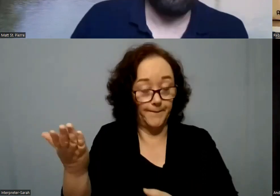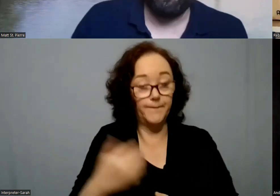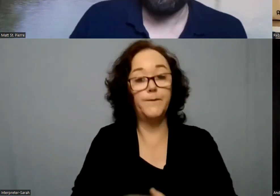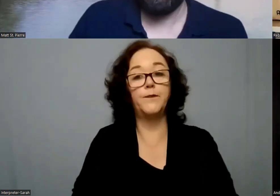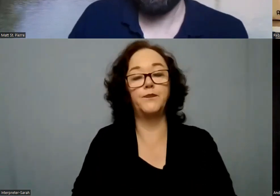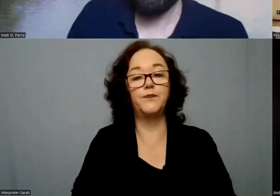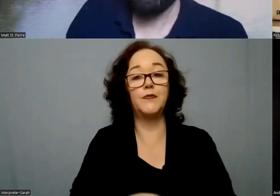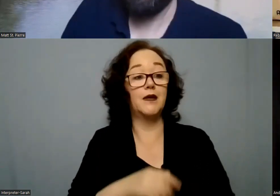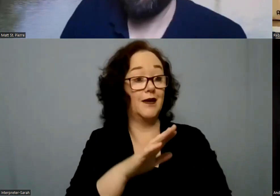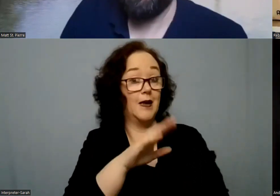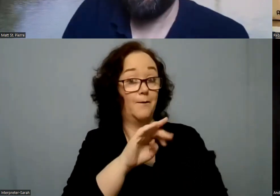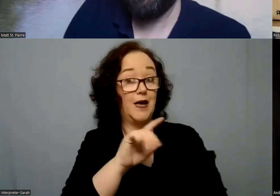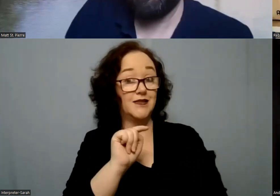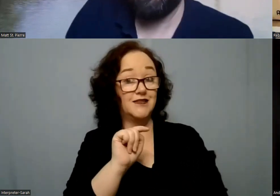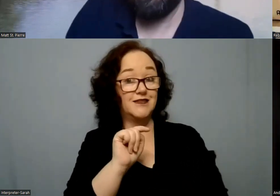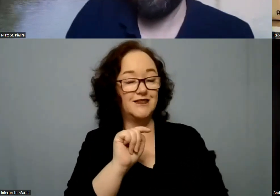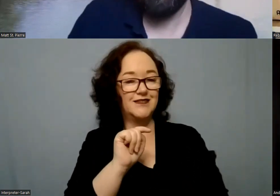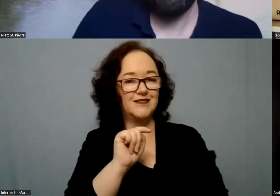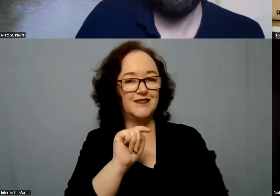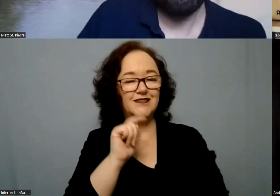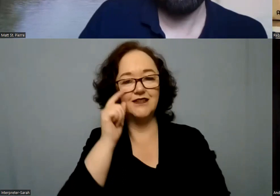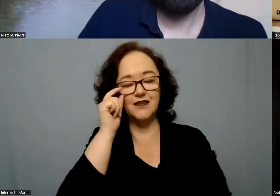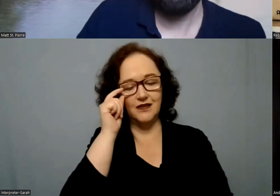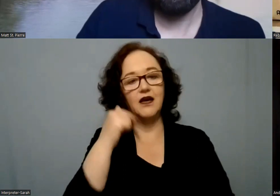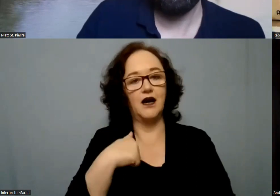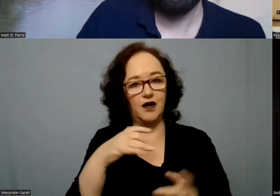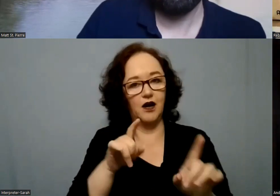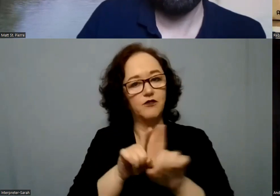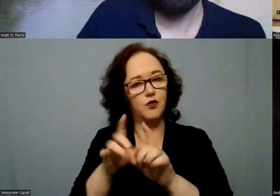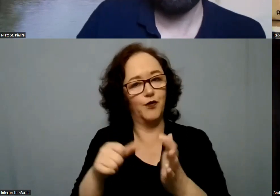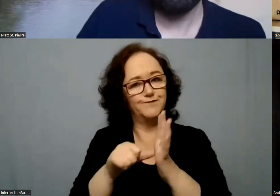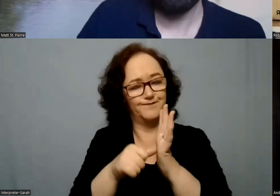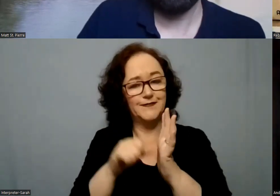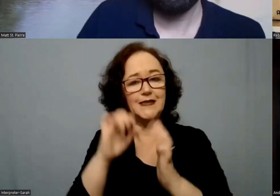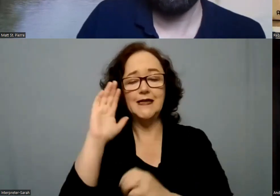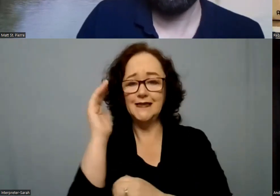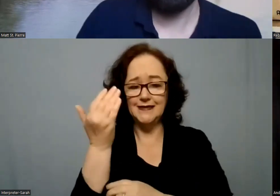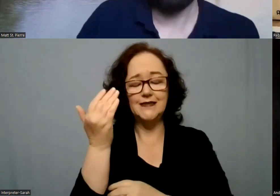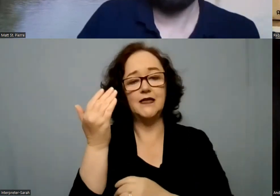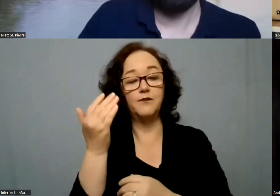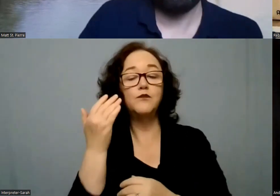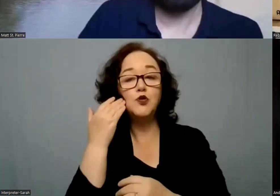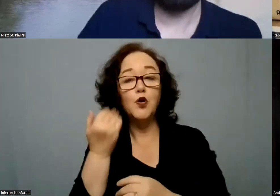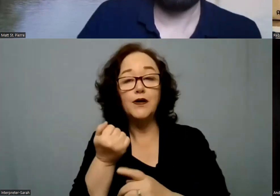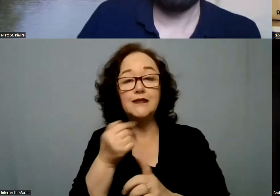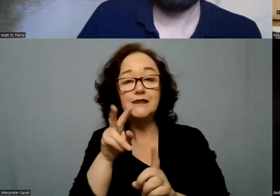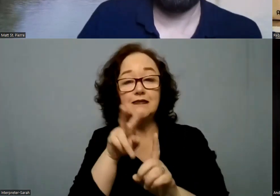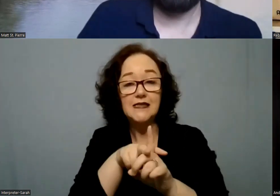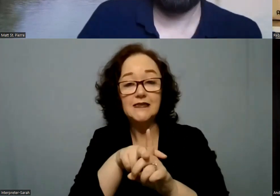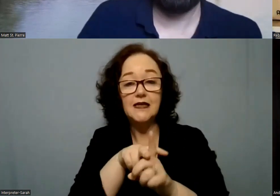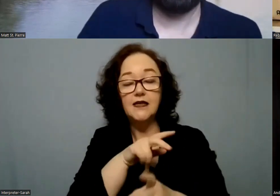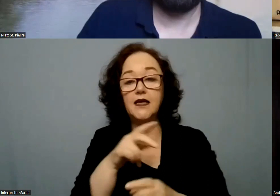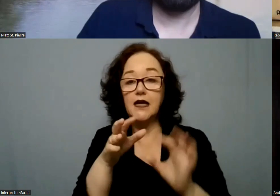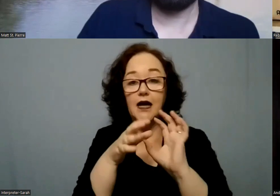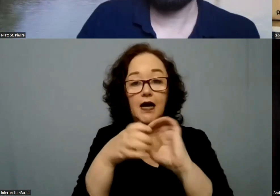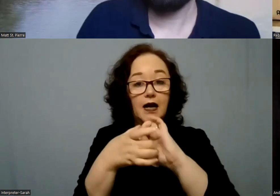Matt, may I go Yeah. ahead? And I also want to highlight, it's also the DCOs, the designated collaborating organizations.